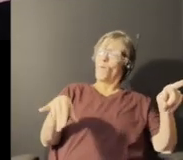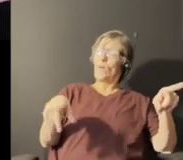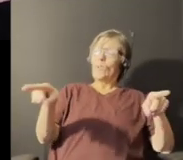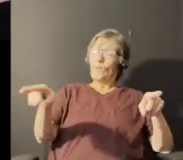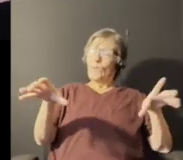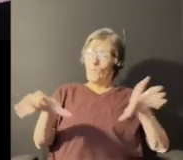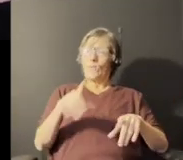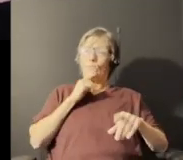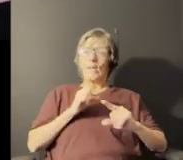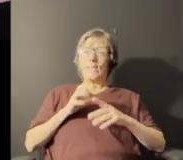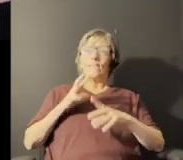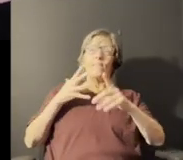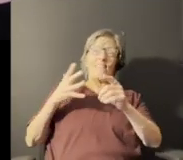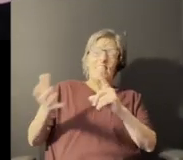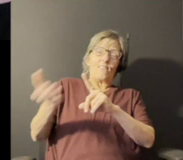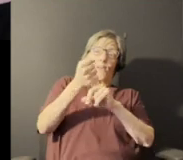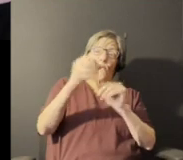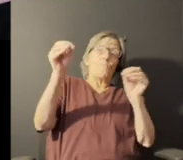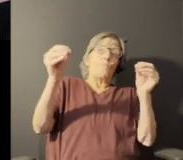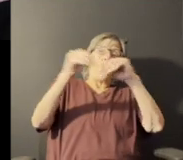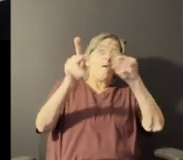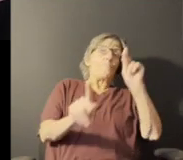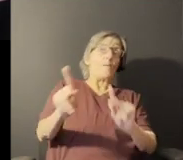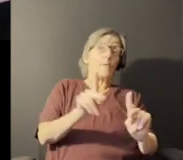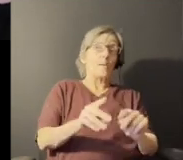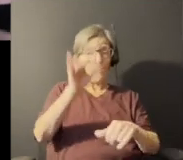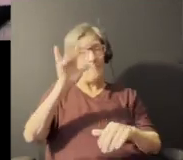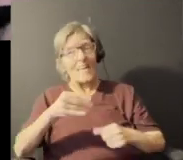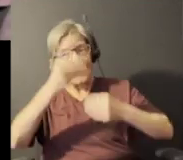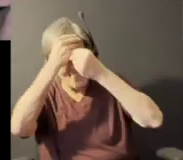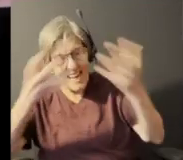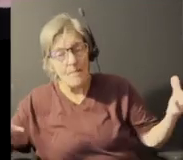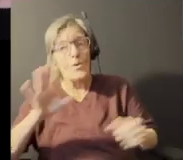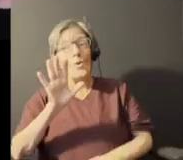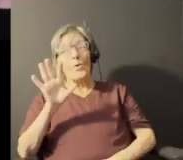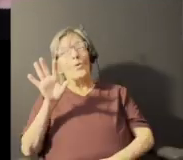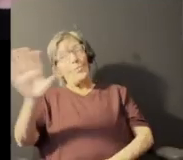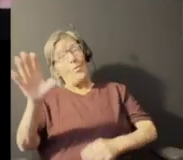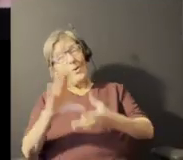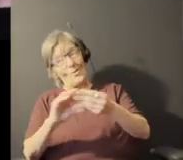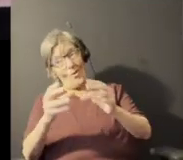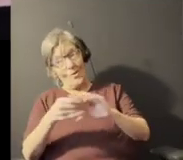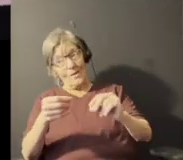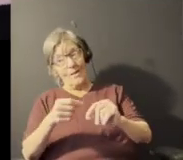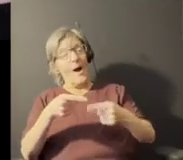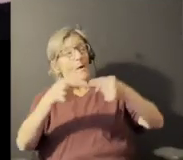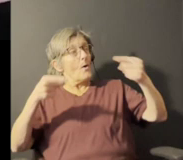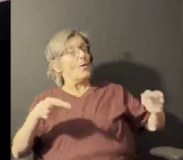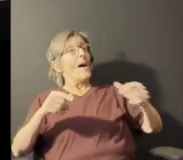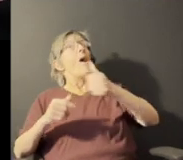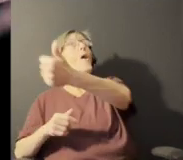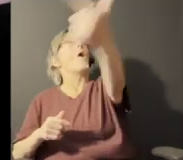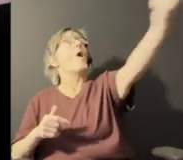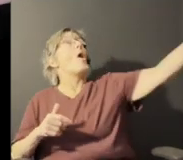know, you're going to reach more people, believe it or not, by telling your story as opposed